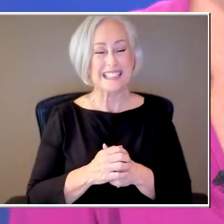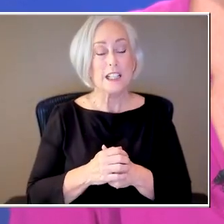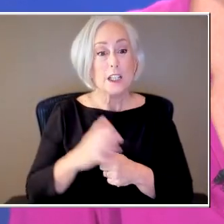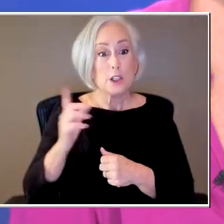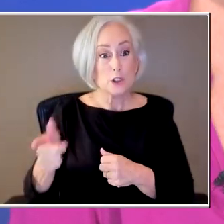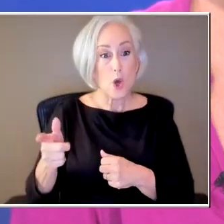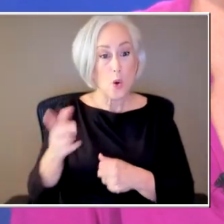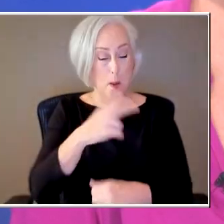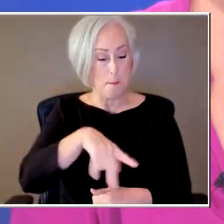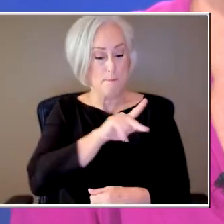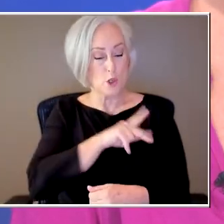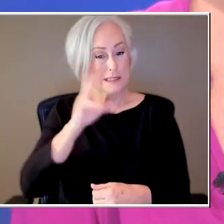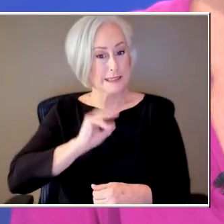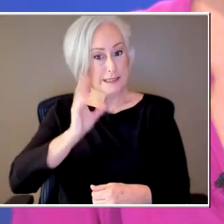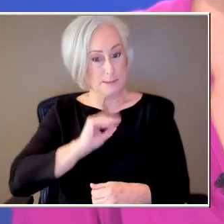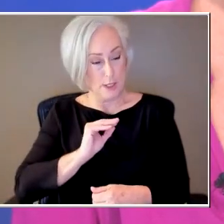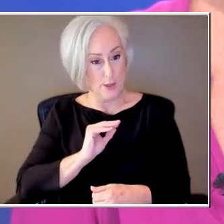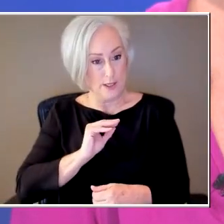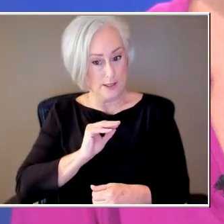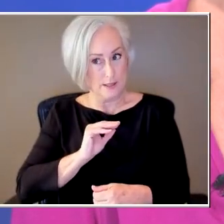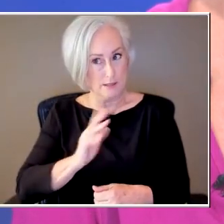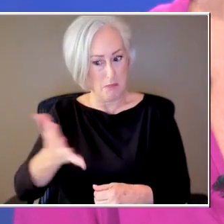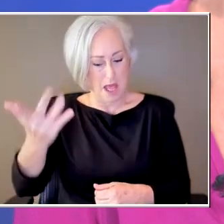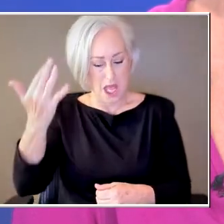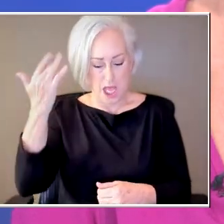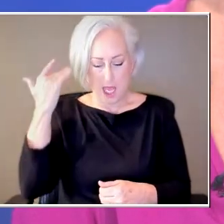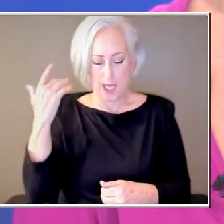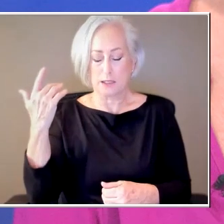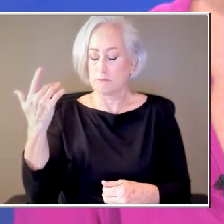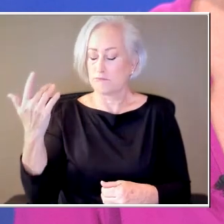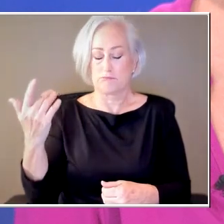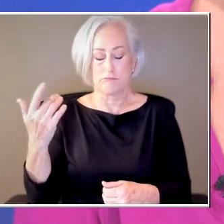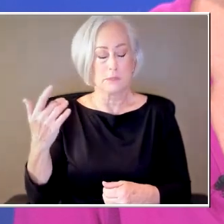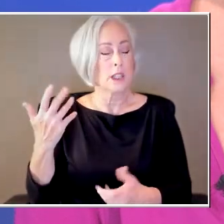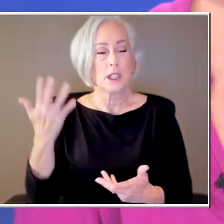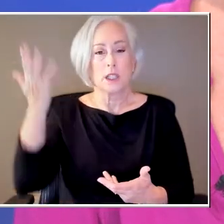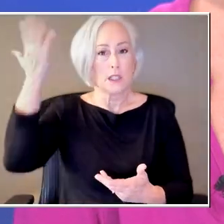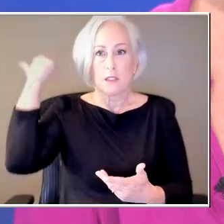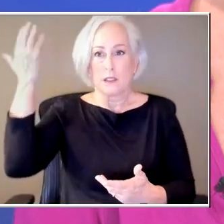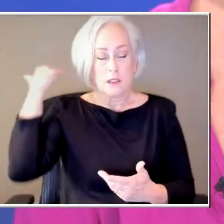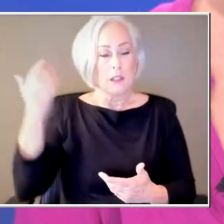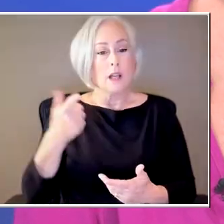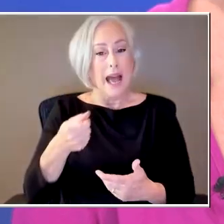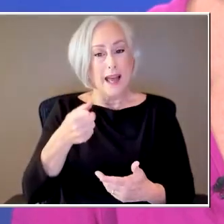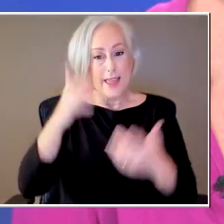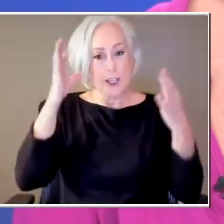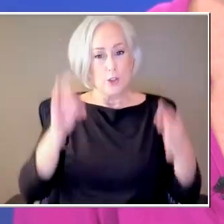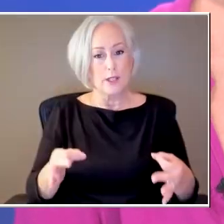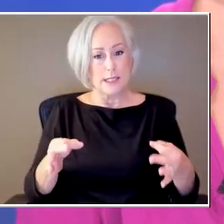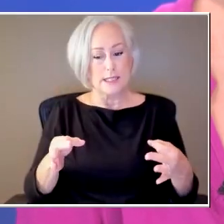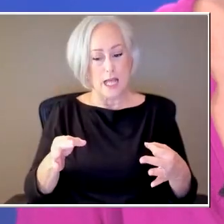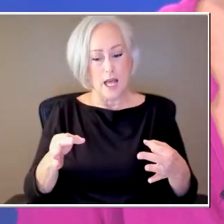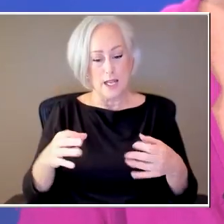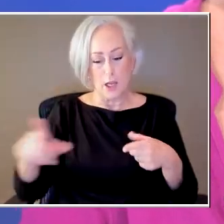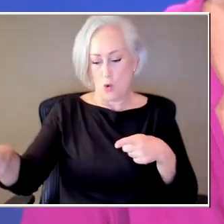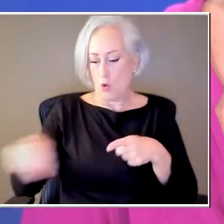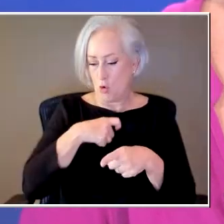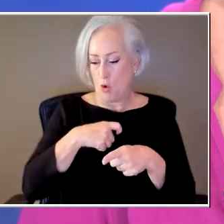personal experience, and that was back many years ago. And then when did you finally get that call? And what was that call